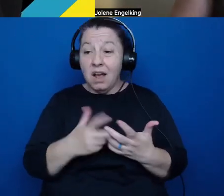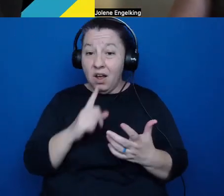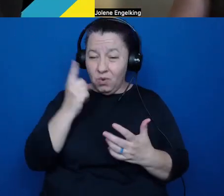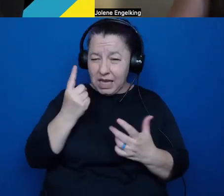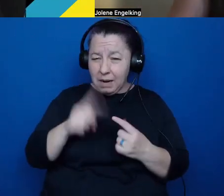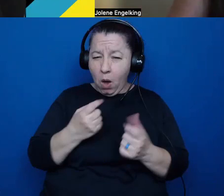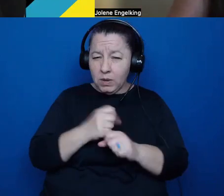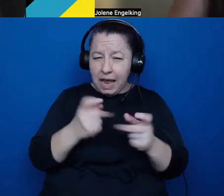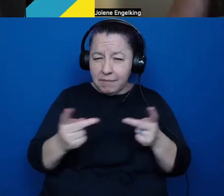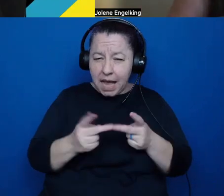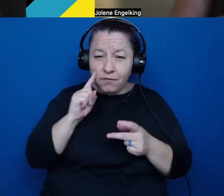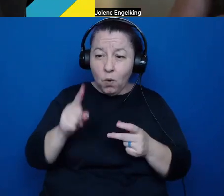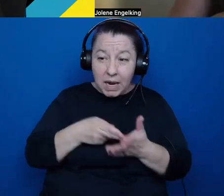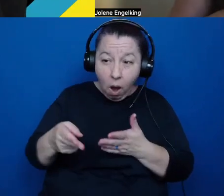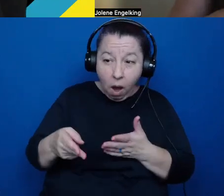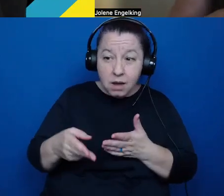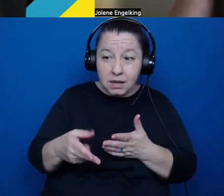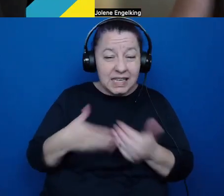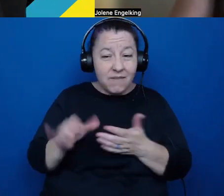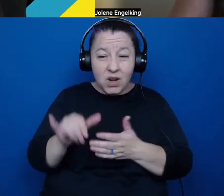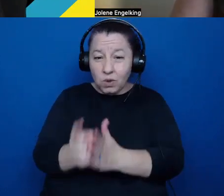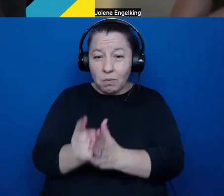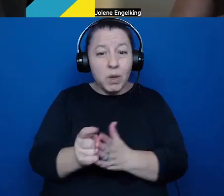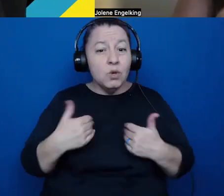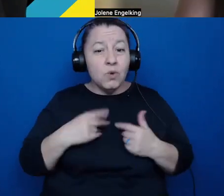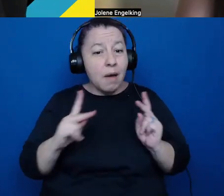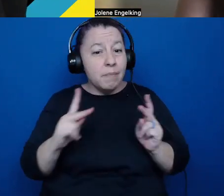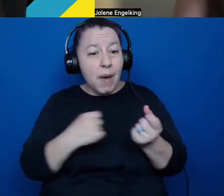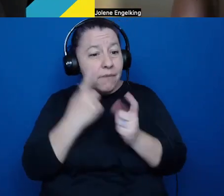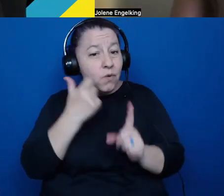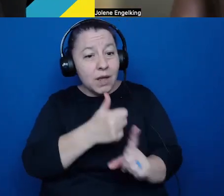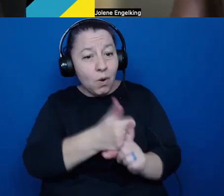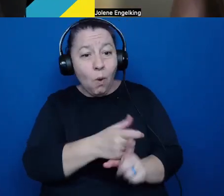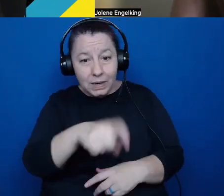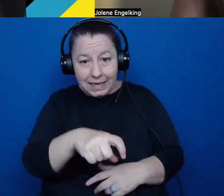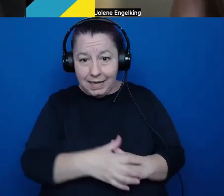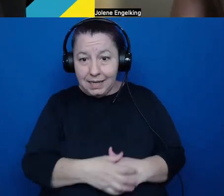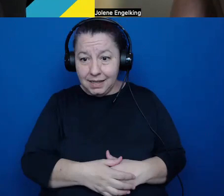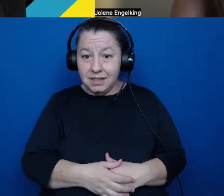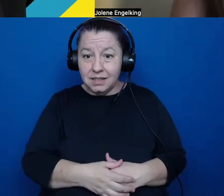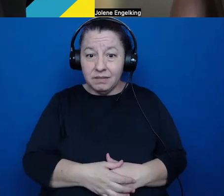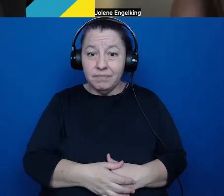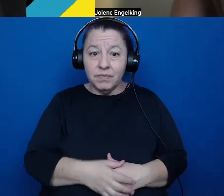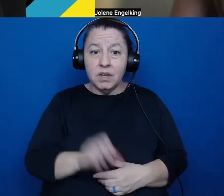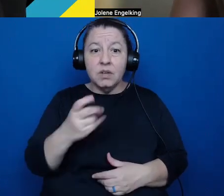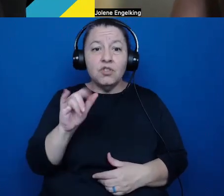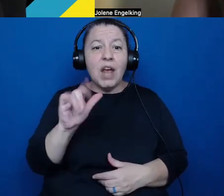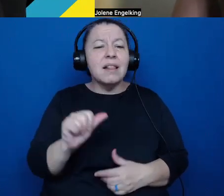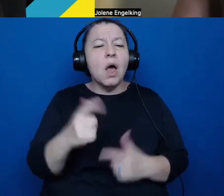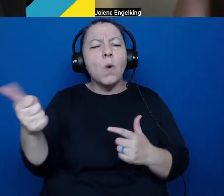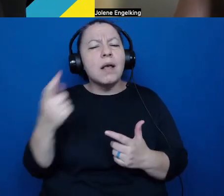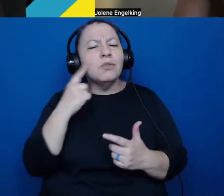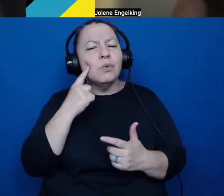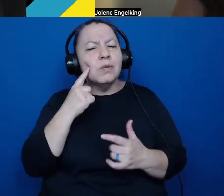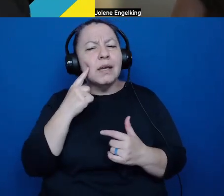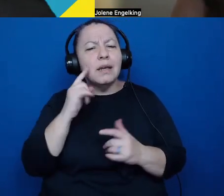moments, where you're able to kind of have people advocate for their own needs? So, Shayla, what else do you think individuals or programs